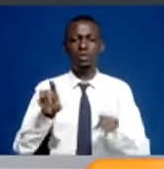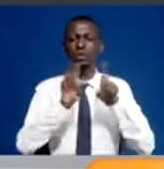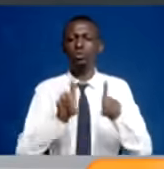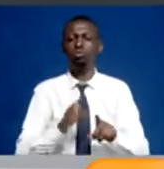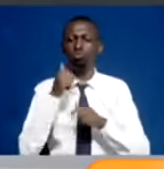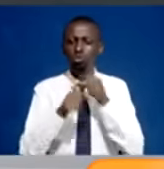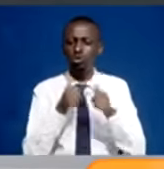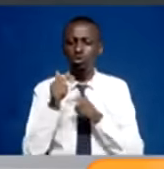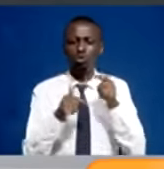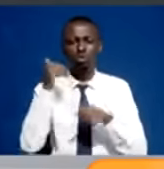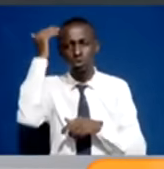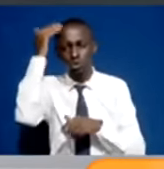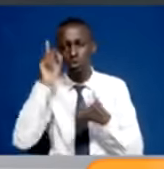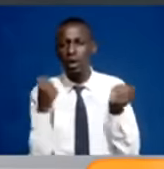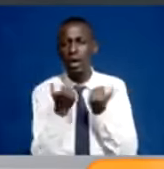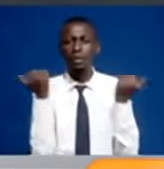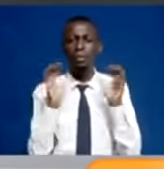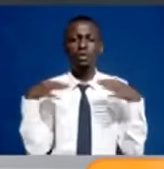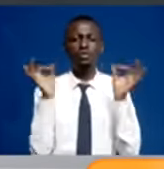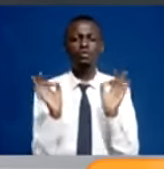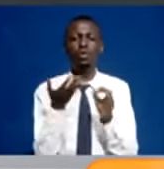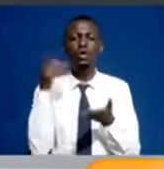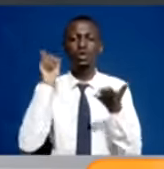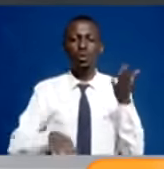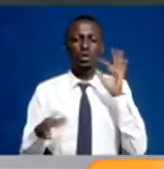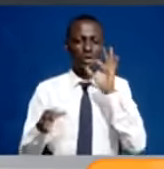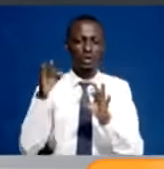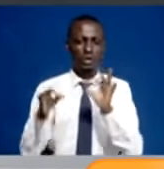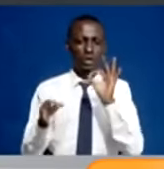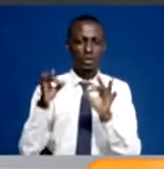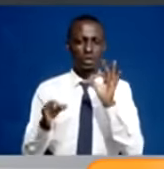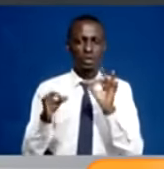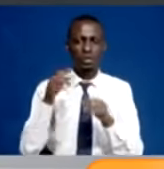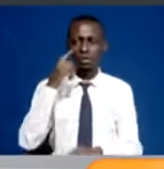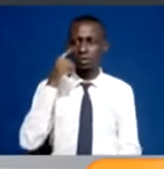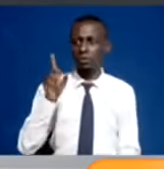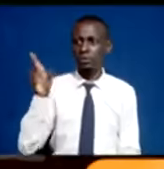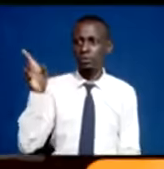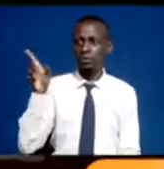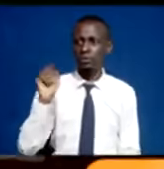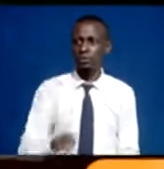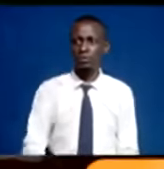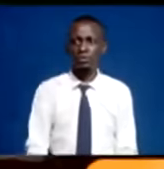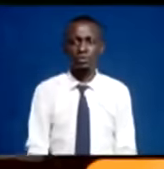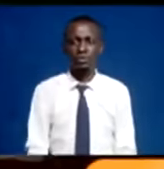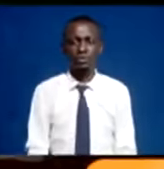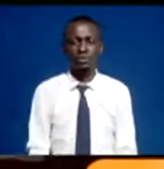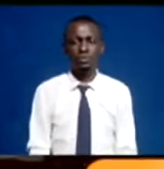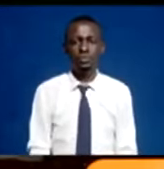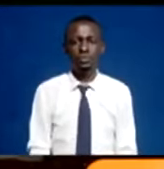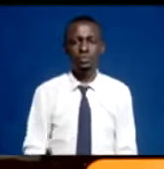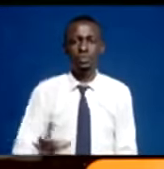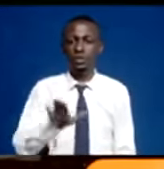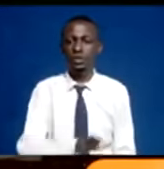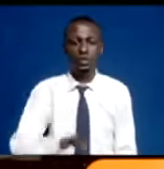continues to unfold, the families are crying for justice. Here's Hassan Mugambi with that report. At Gitaru